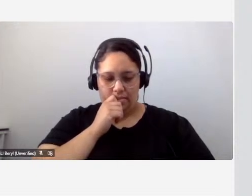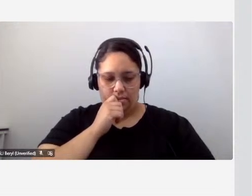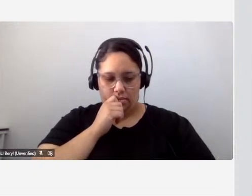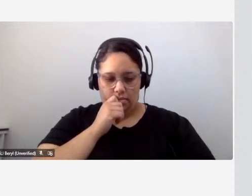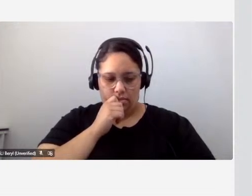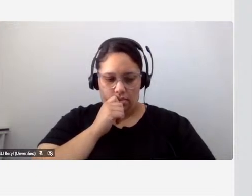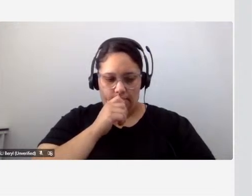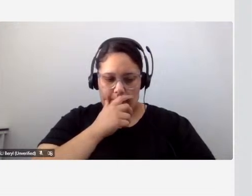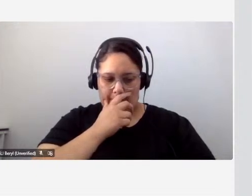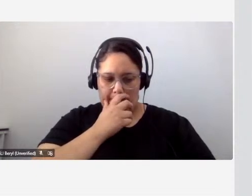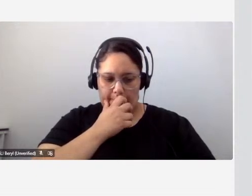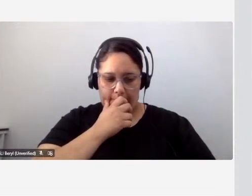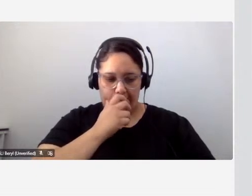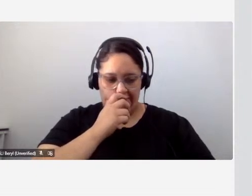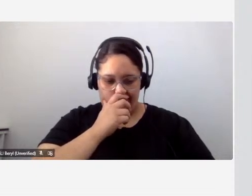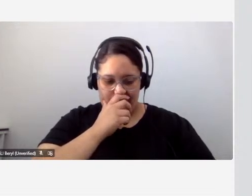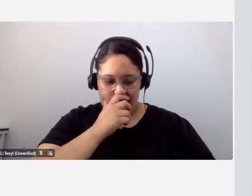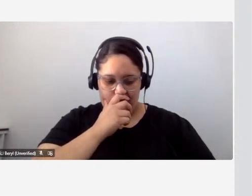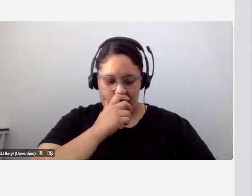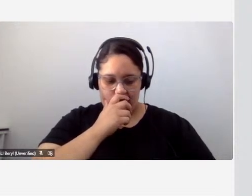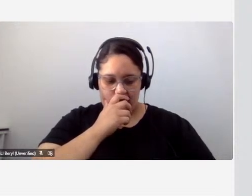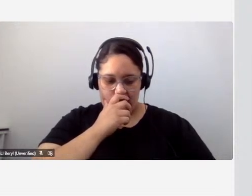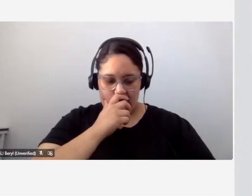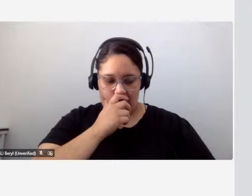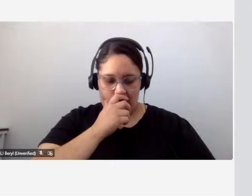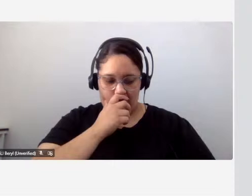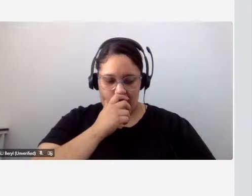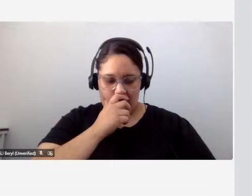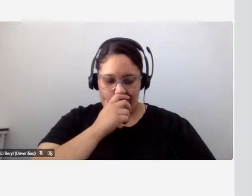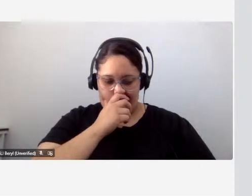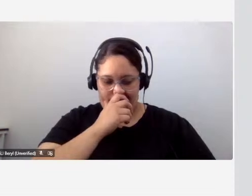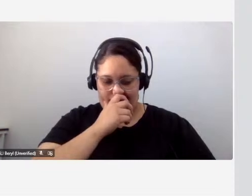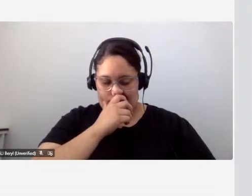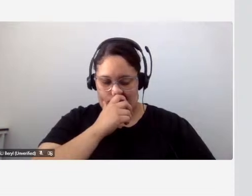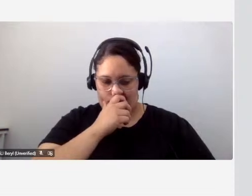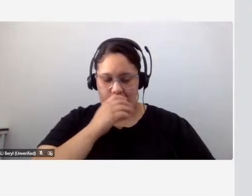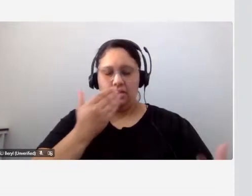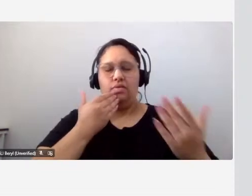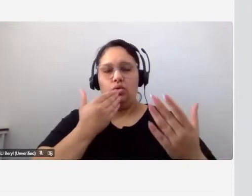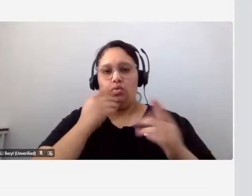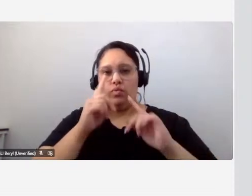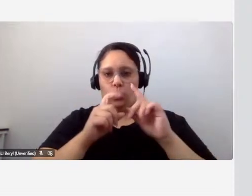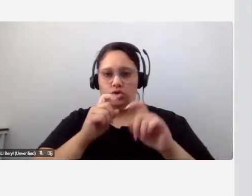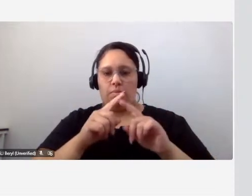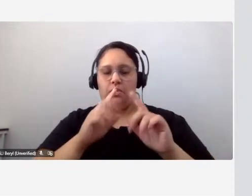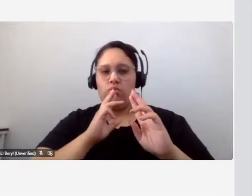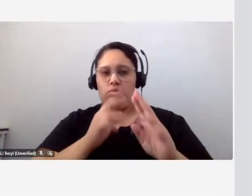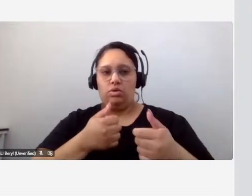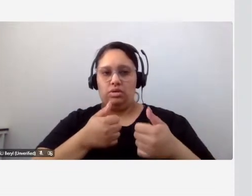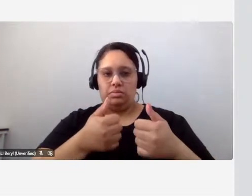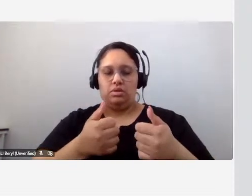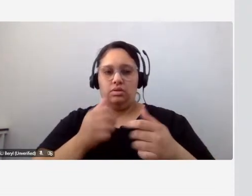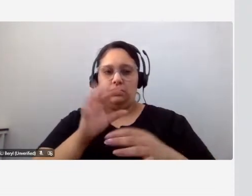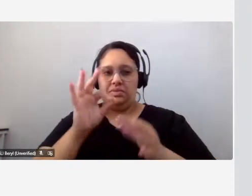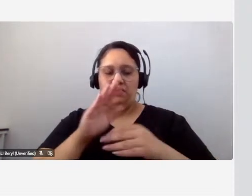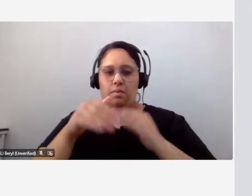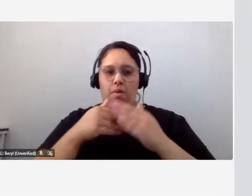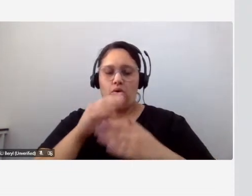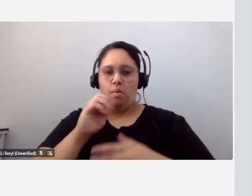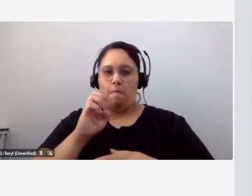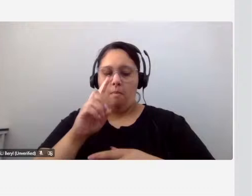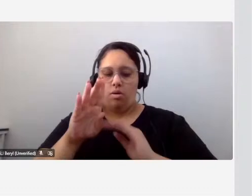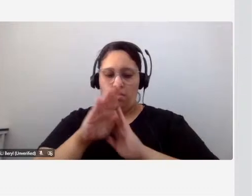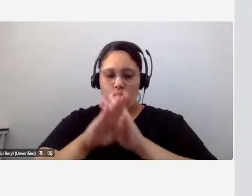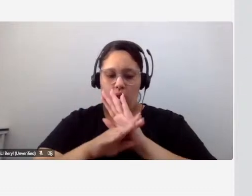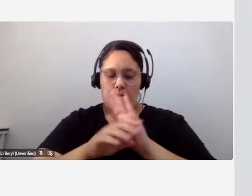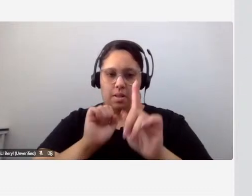Good morning, members. Thank you very much for the question. So I'm going to respond specifically around the MOD program and its